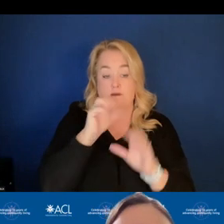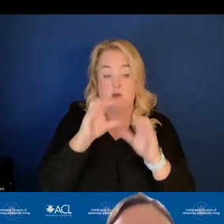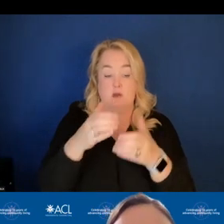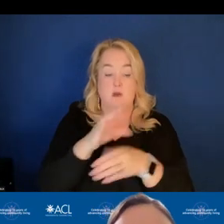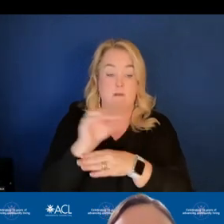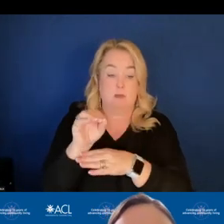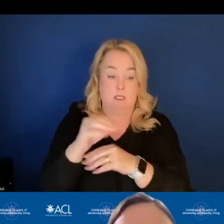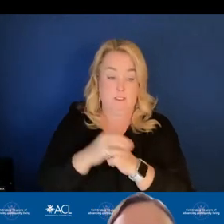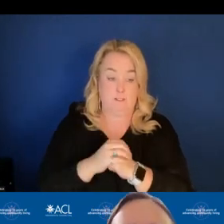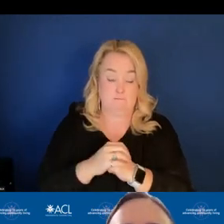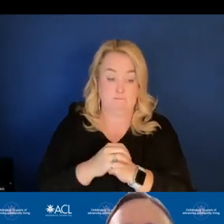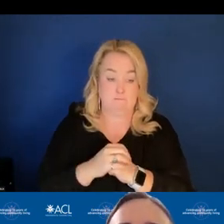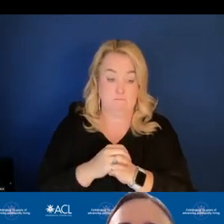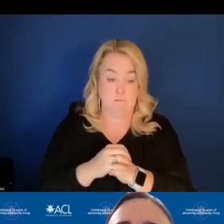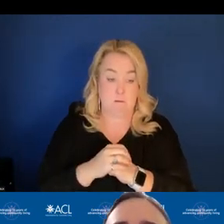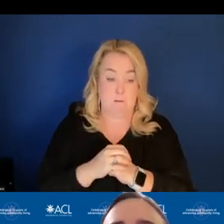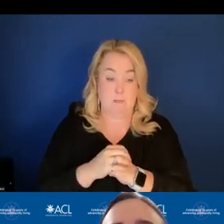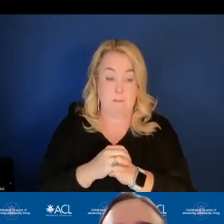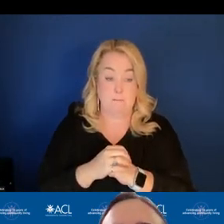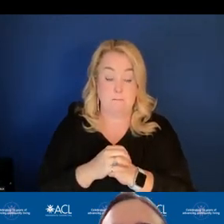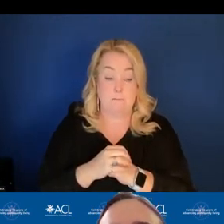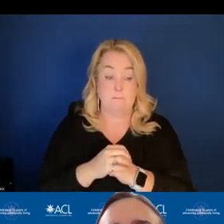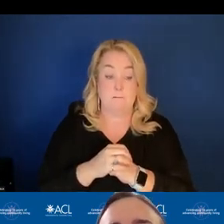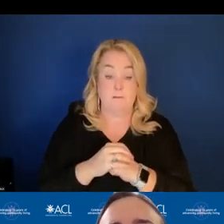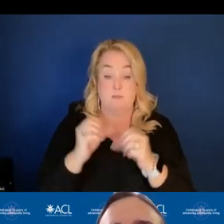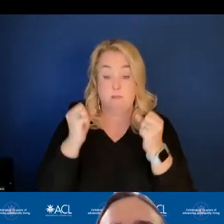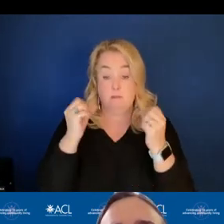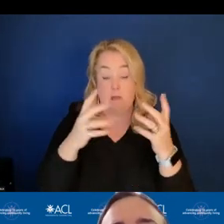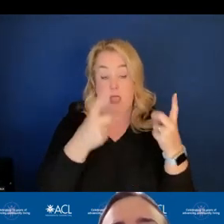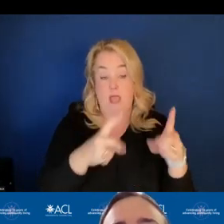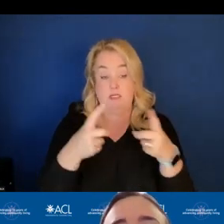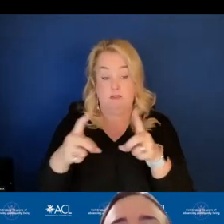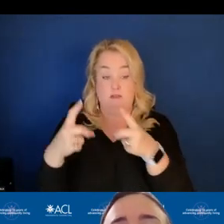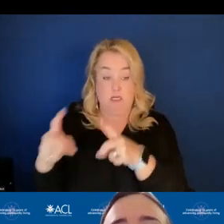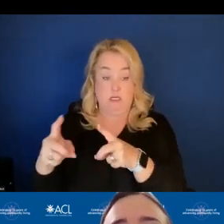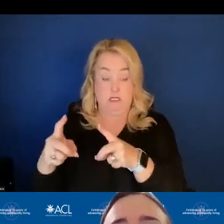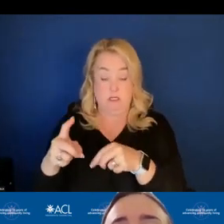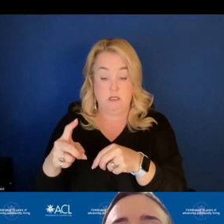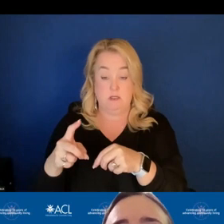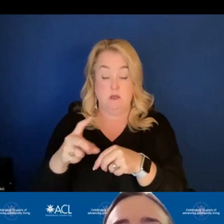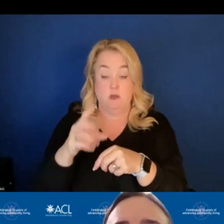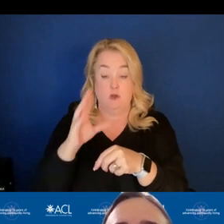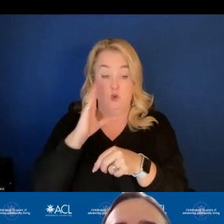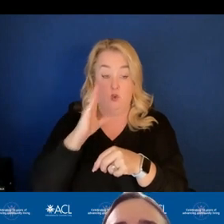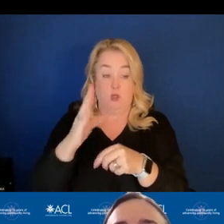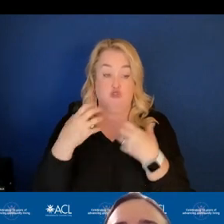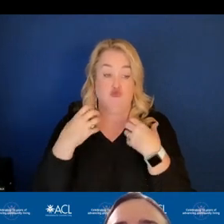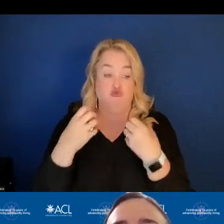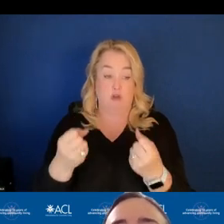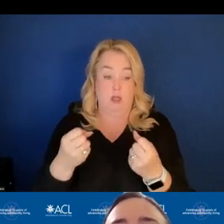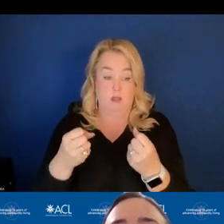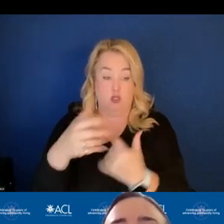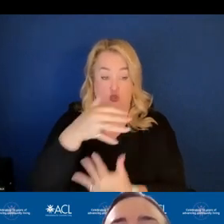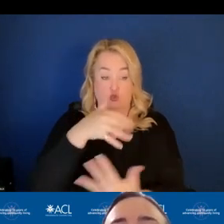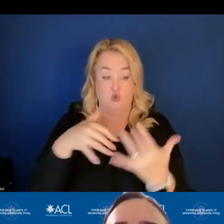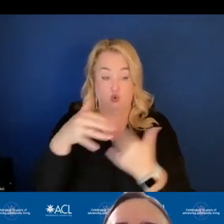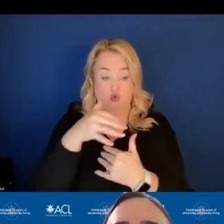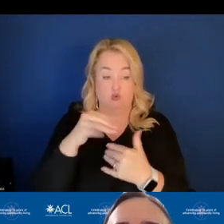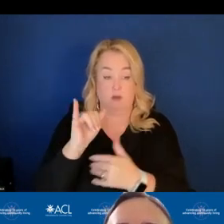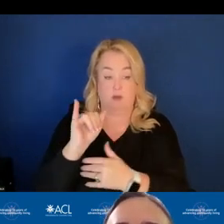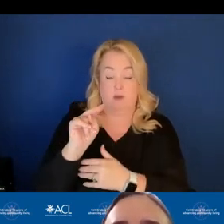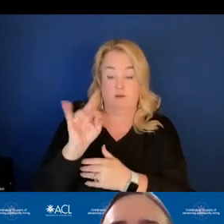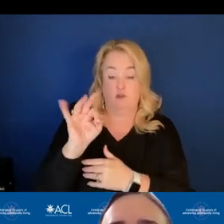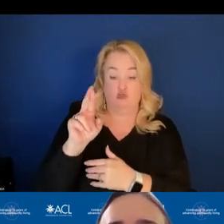companies. The activities across the nationwide network of champions aim to strengthen social infrastructure